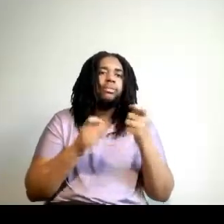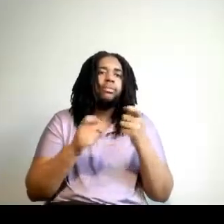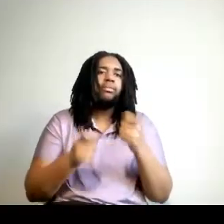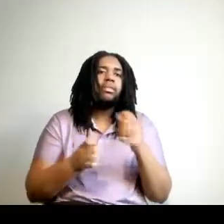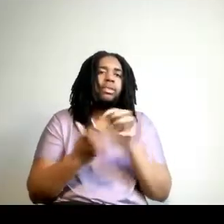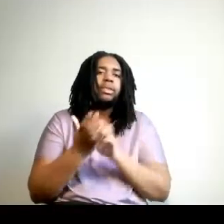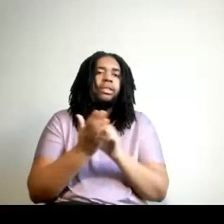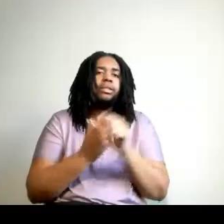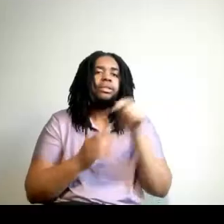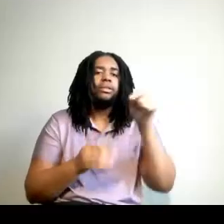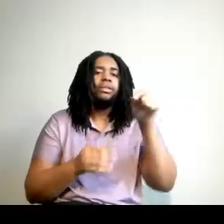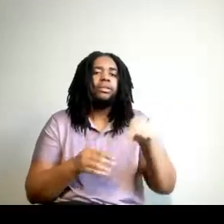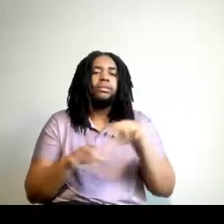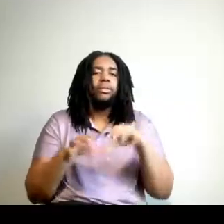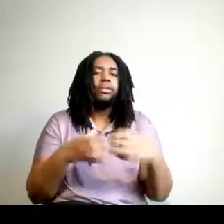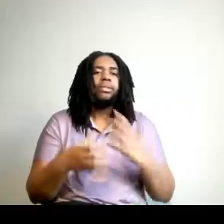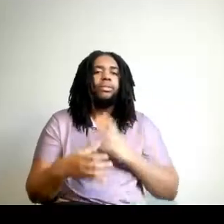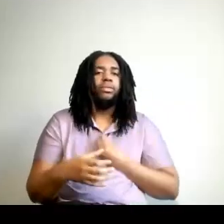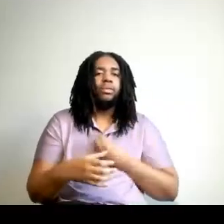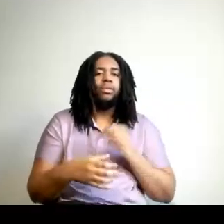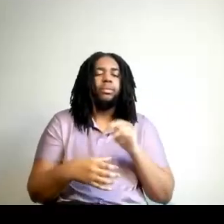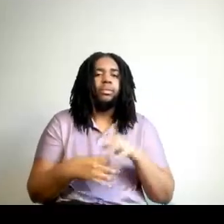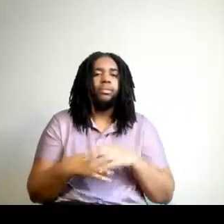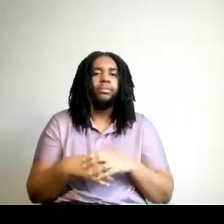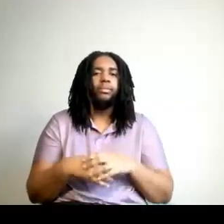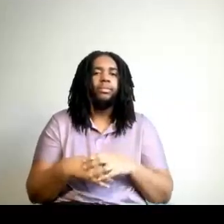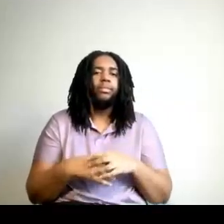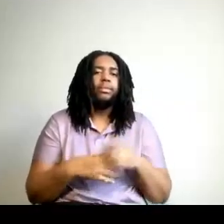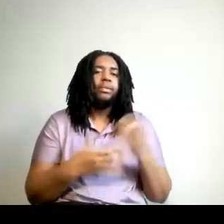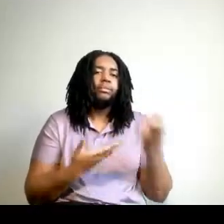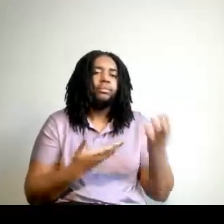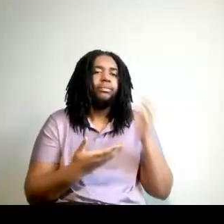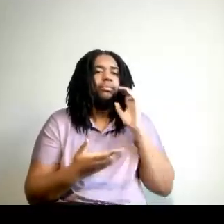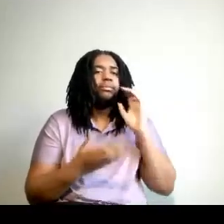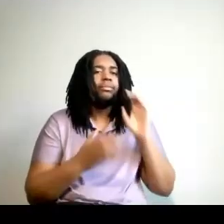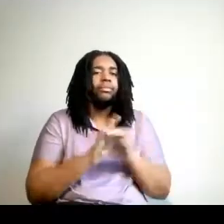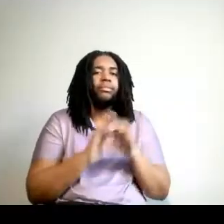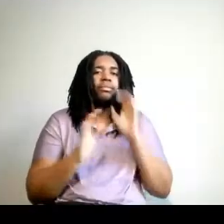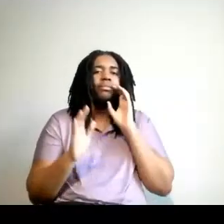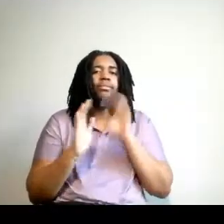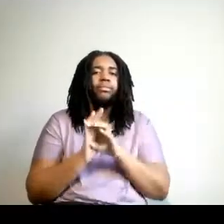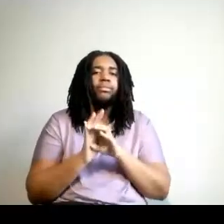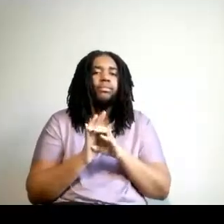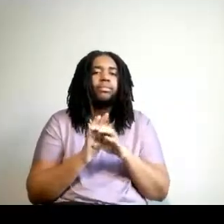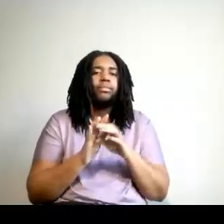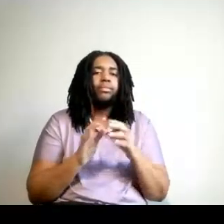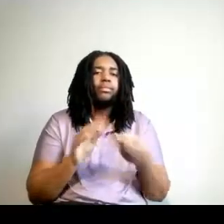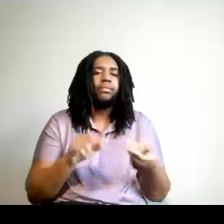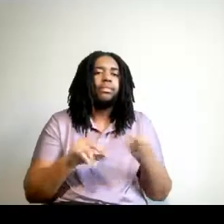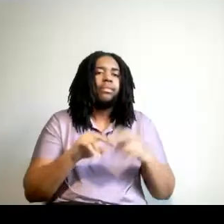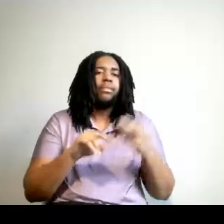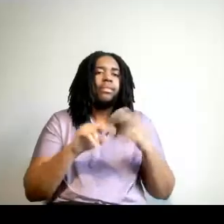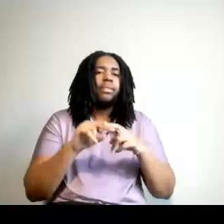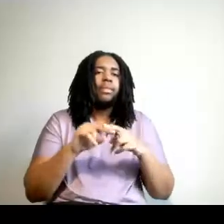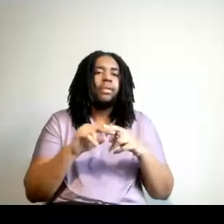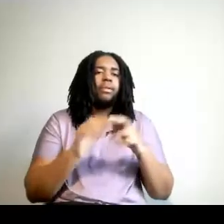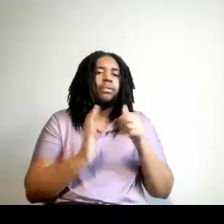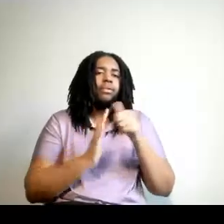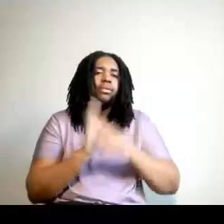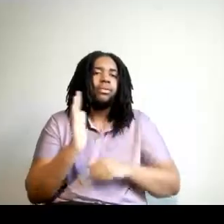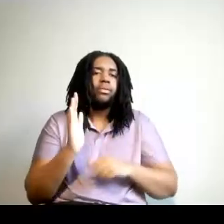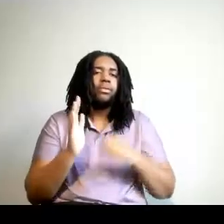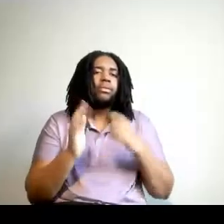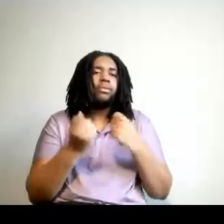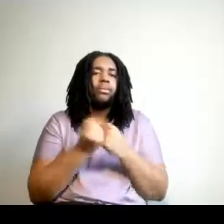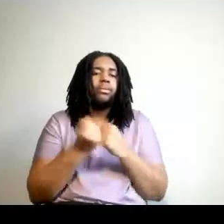decades. And here you can just see some graphical representation of the increasing amount of gender affirming operations performed across the